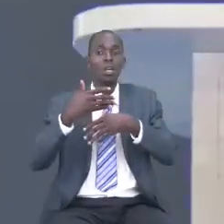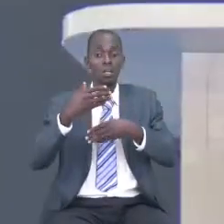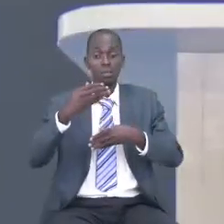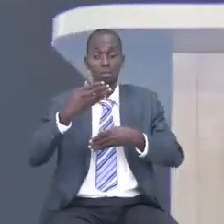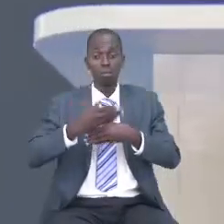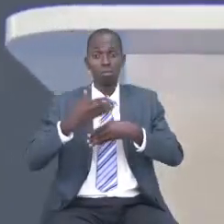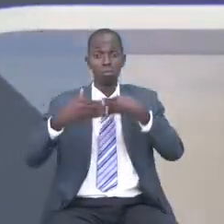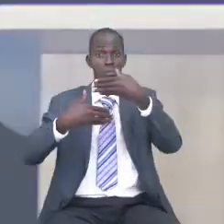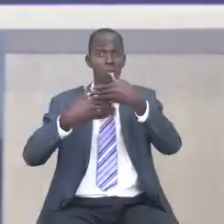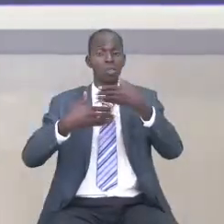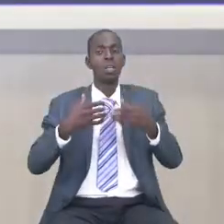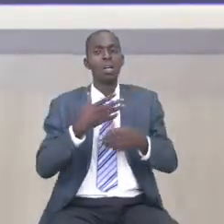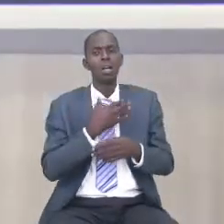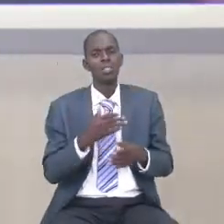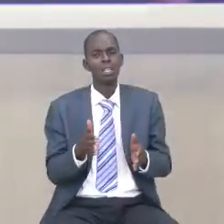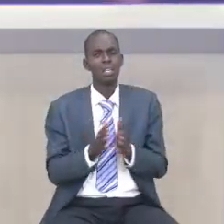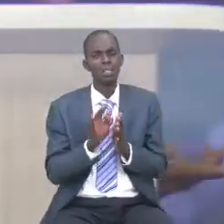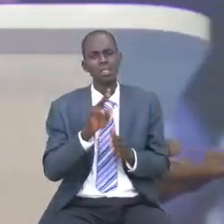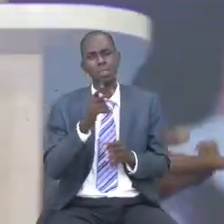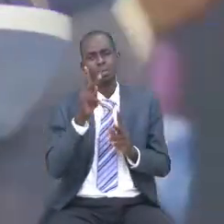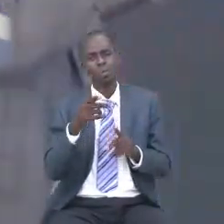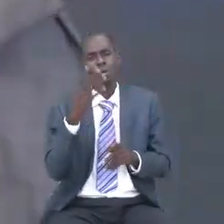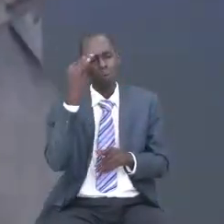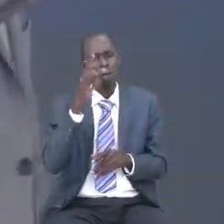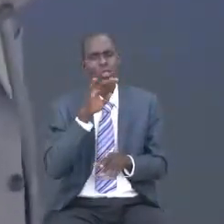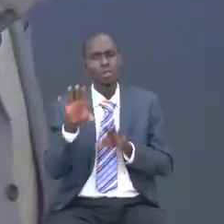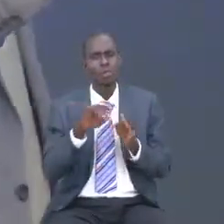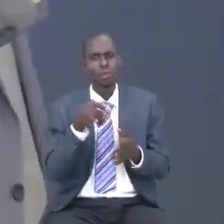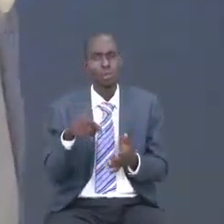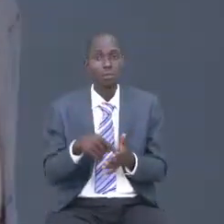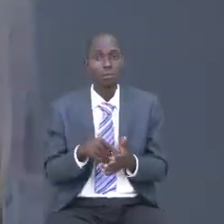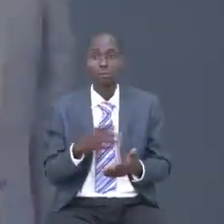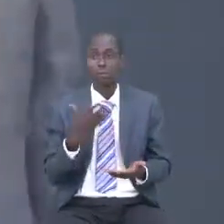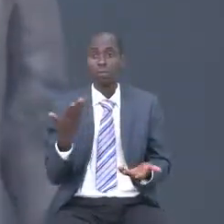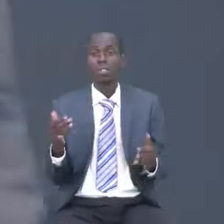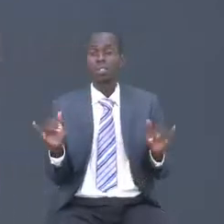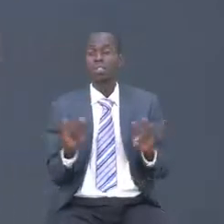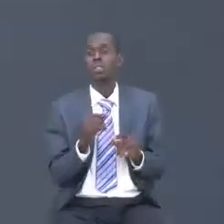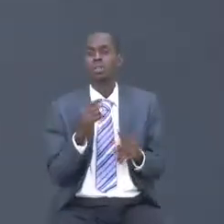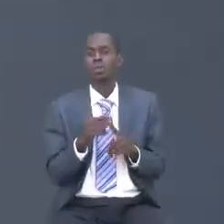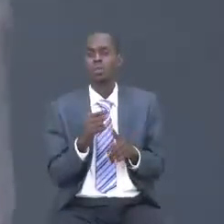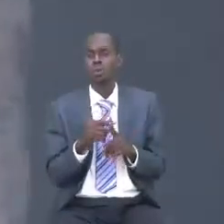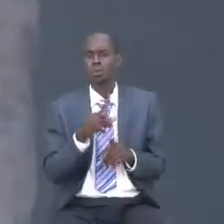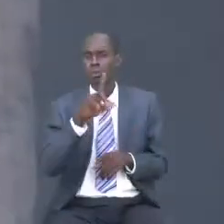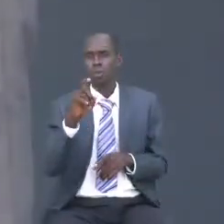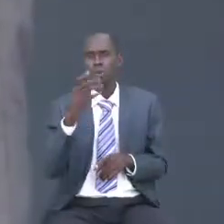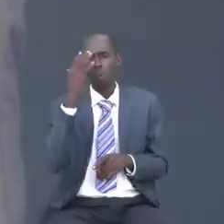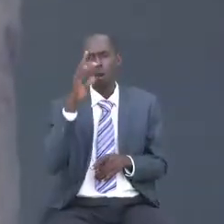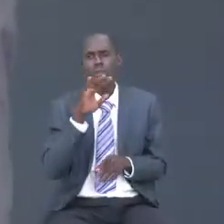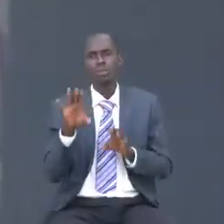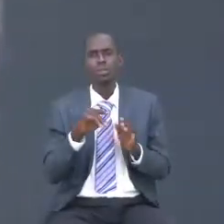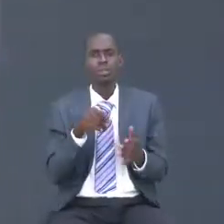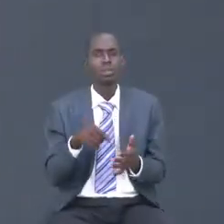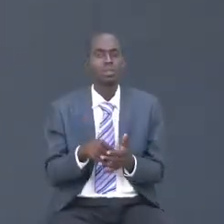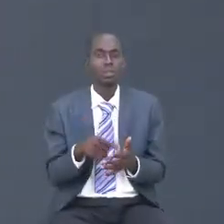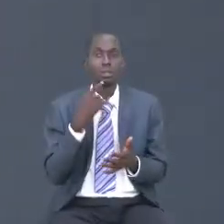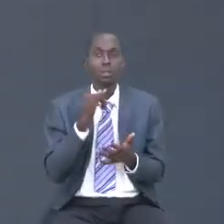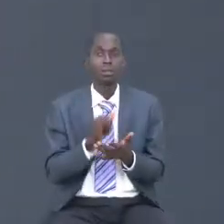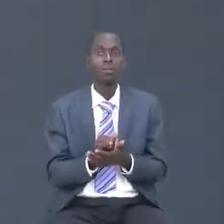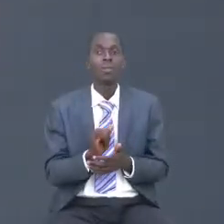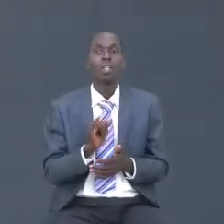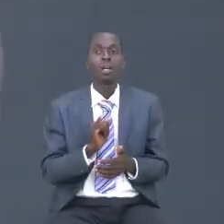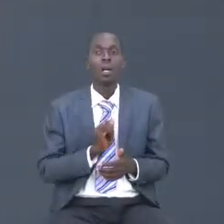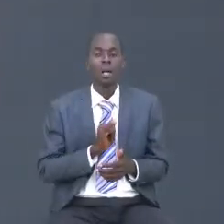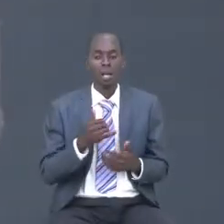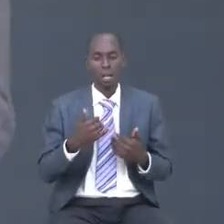one, and they said, why are you doing this? The same work. Why are you doing this? He said, I have a